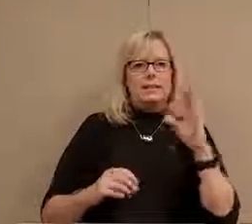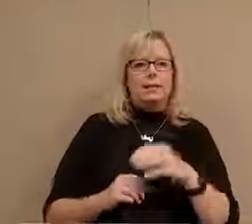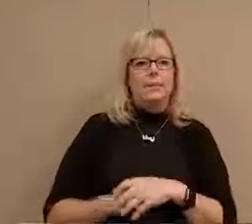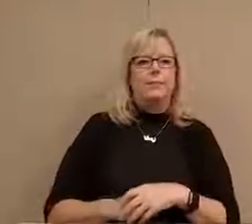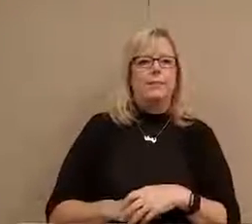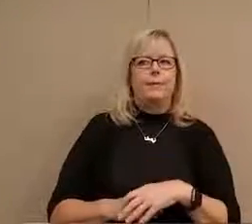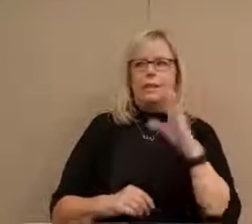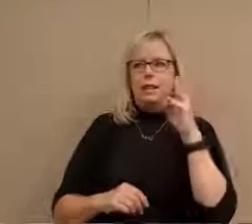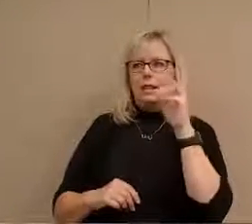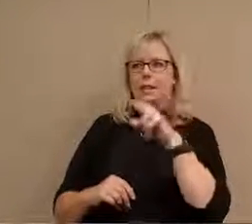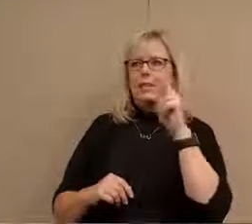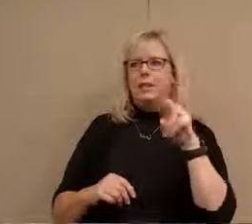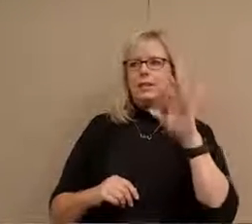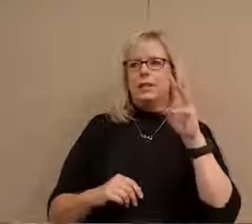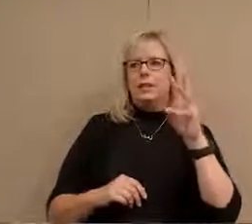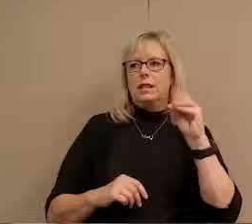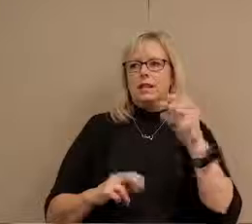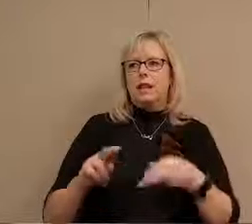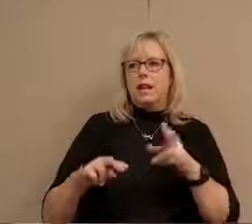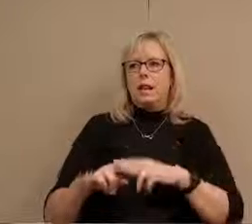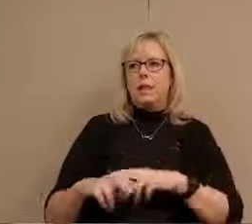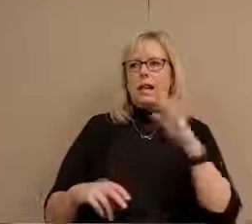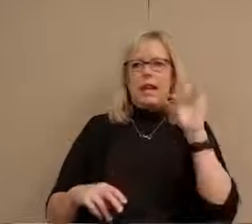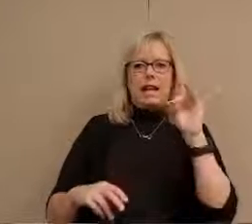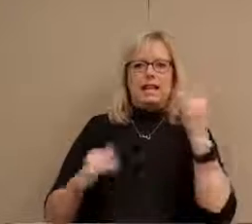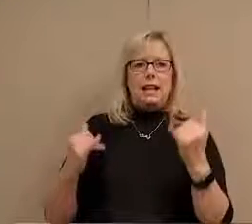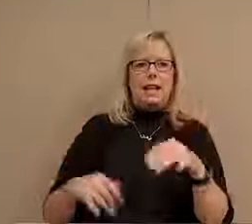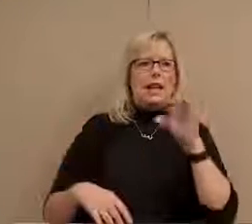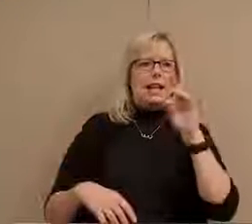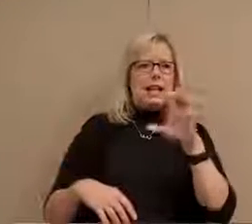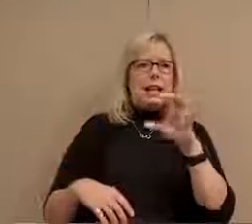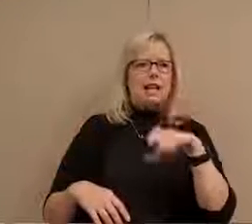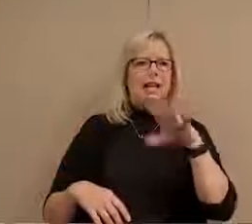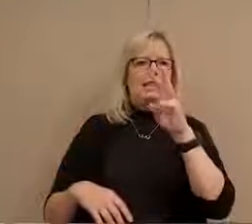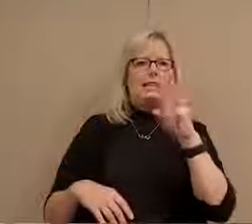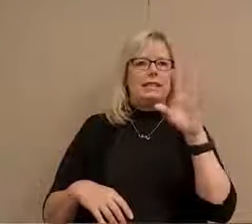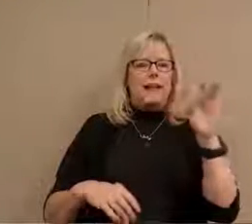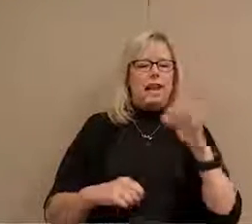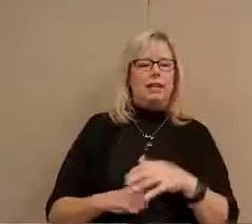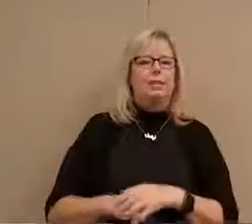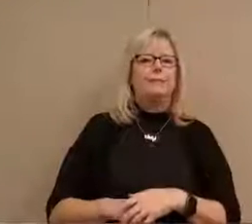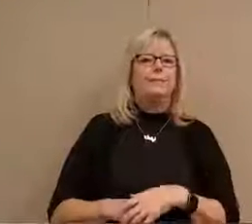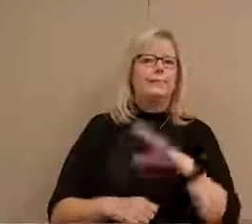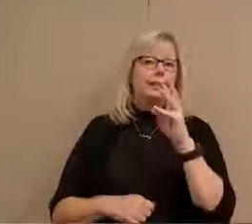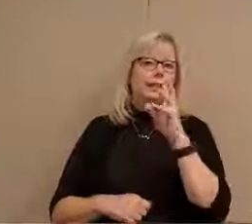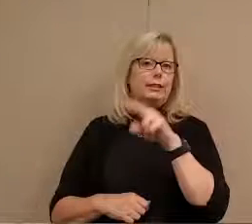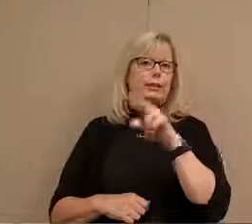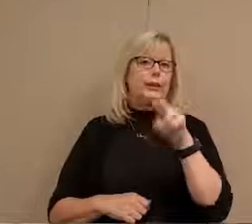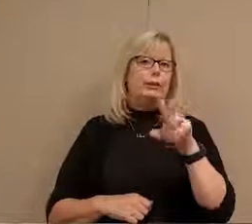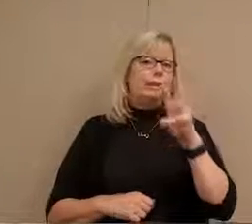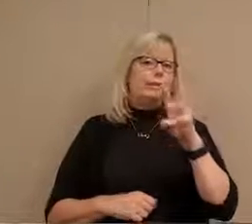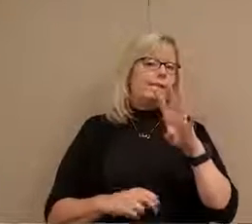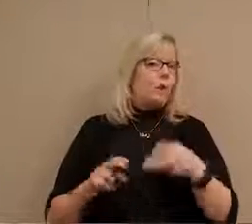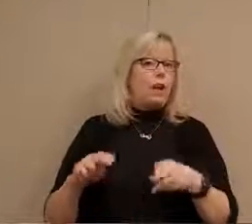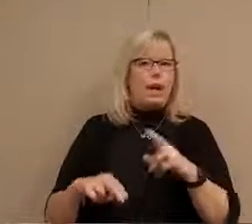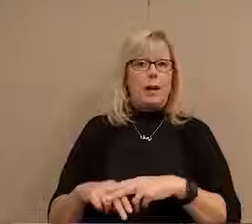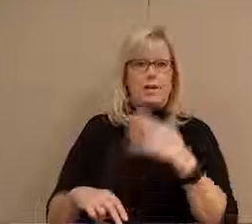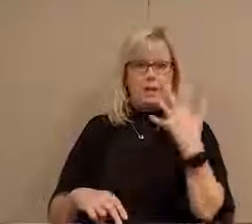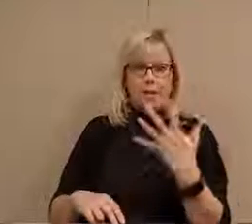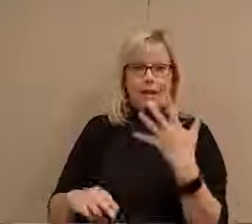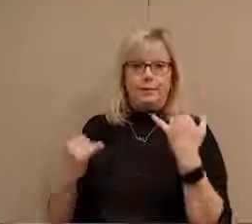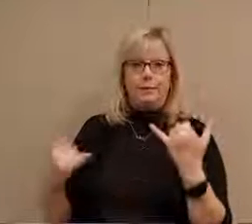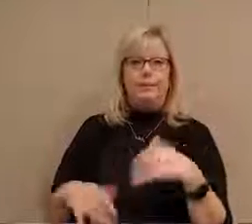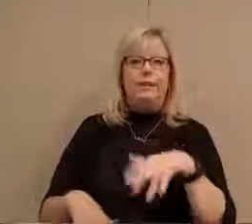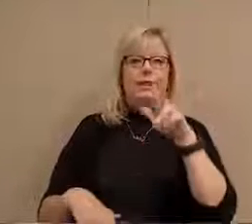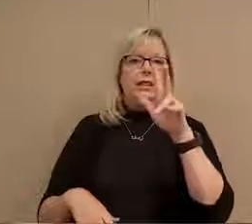1,166. 62260 up 8 to 869. 62264 up 5